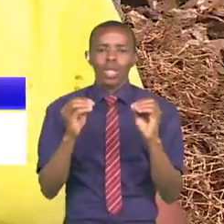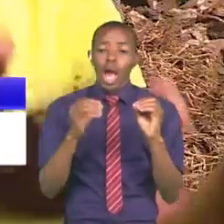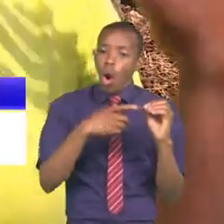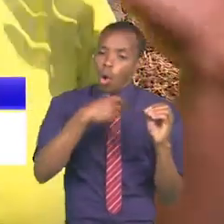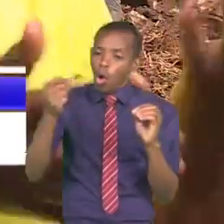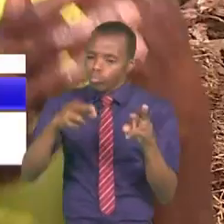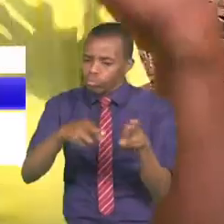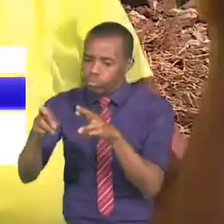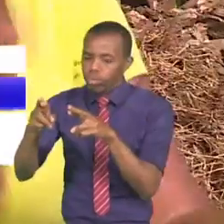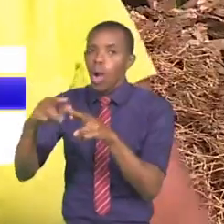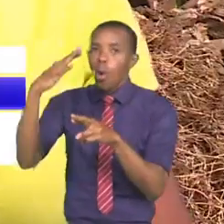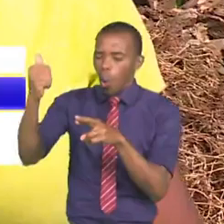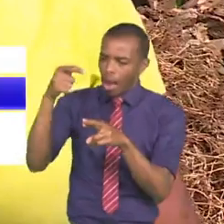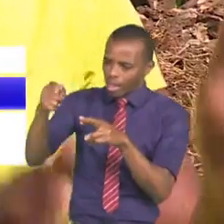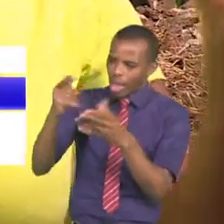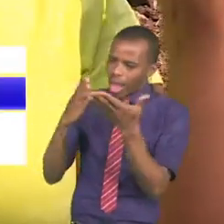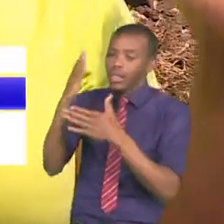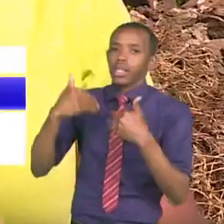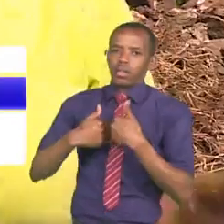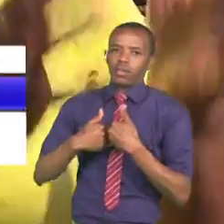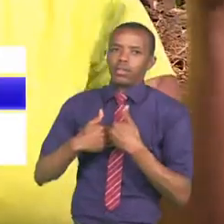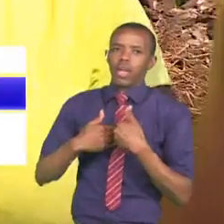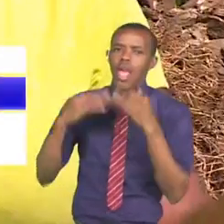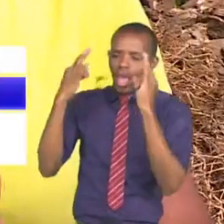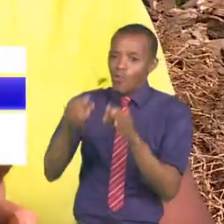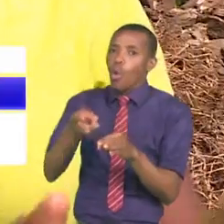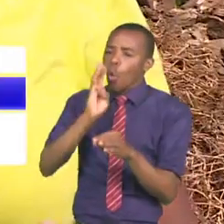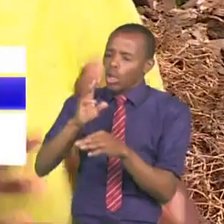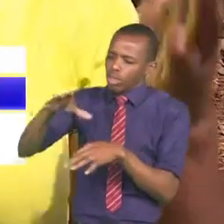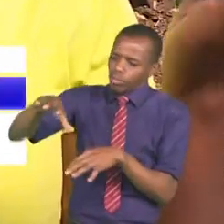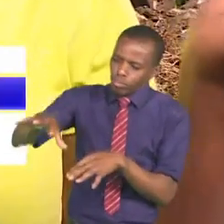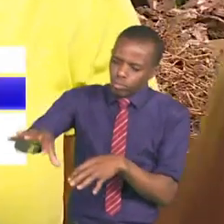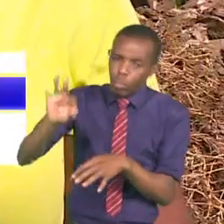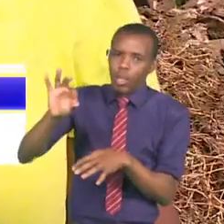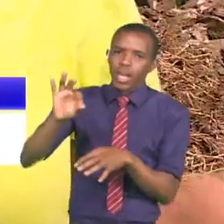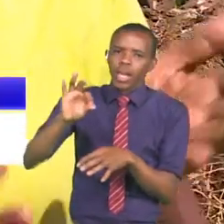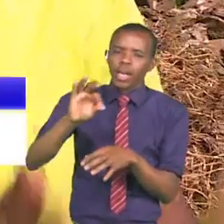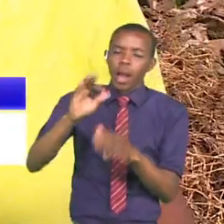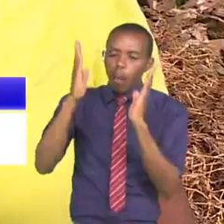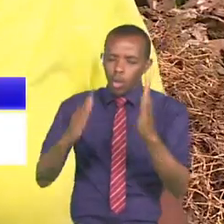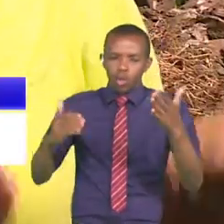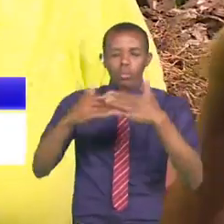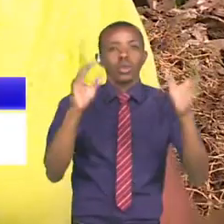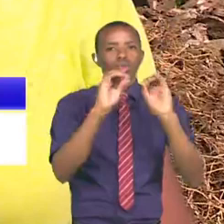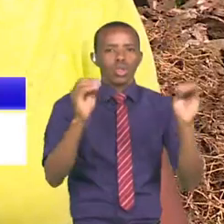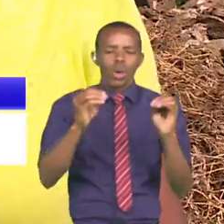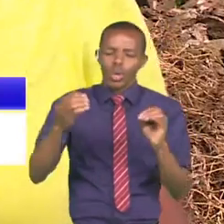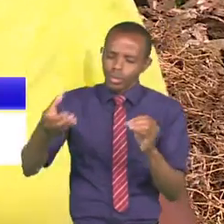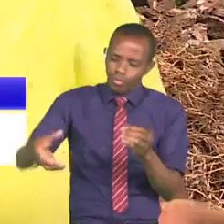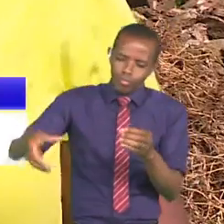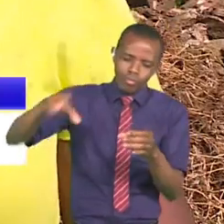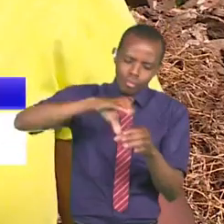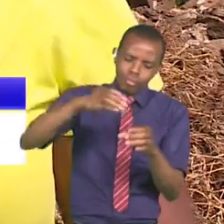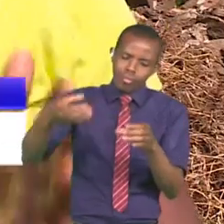mto, maana hapo ndio niko na right. Na nikienda kuchota kwa hiyo mto, hakuna mtu atanikataza hiyo maji. Nitachota tu